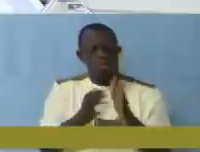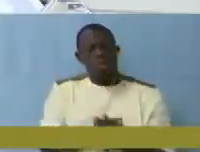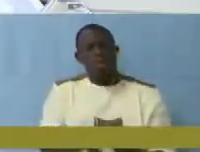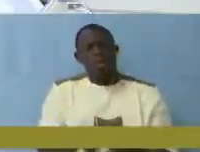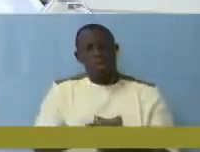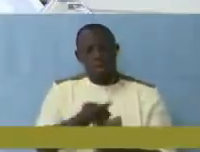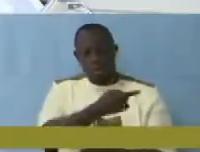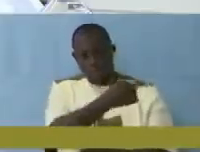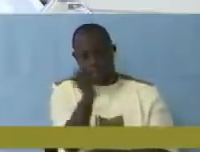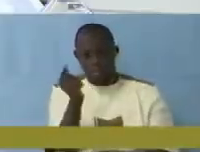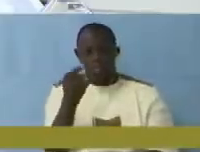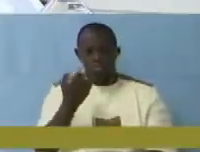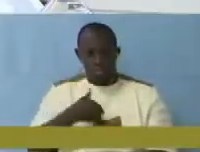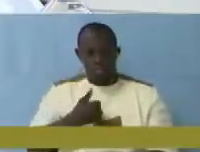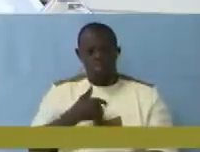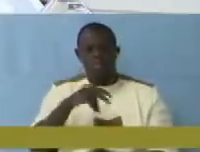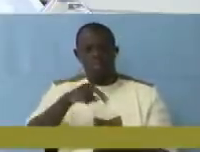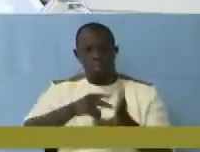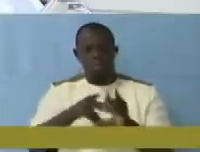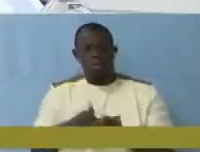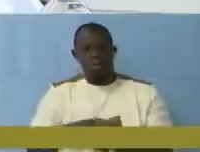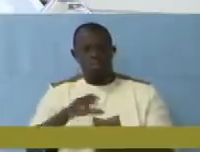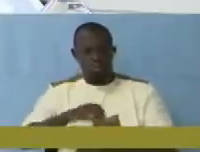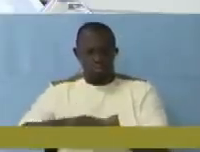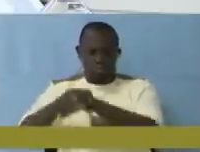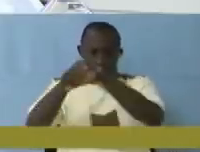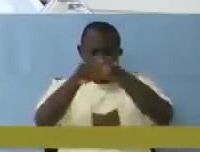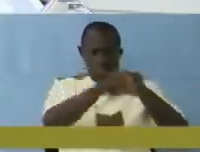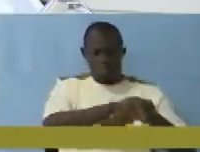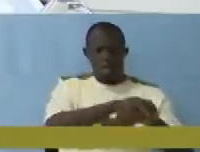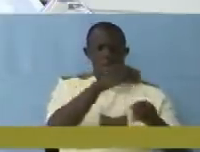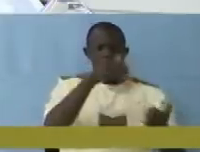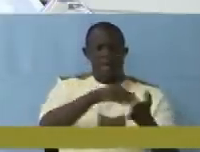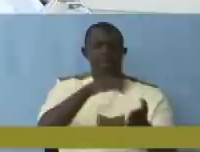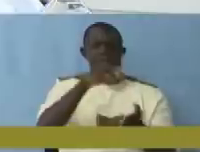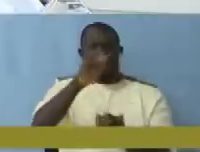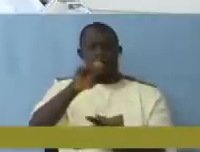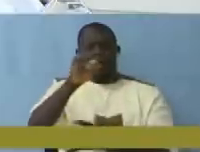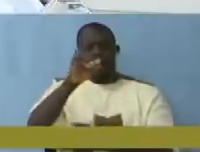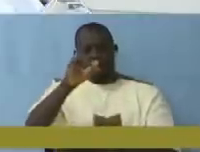that these people were brought to the NIA?